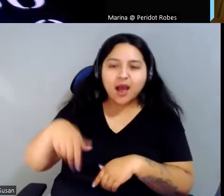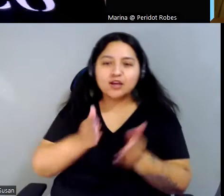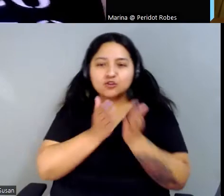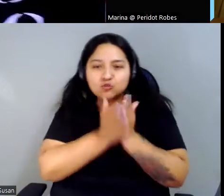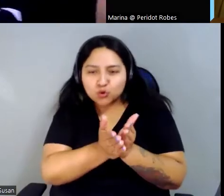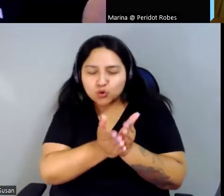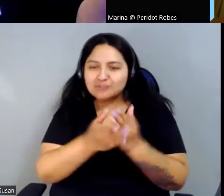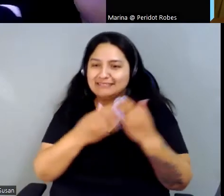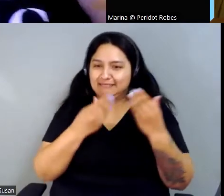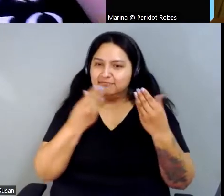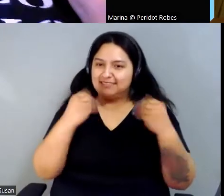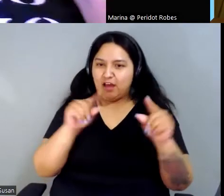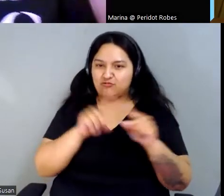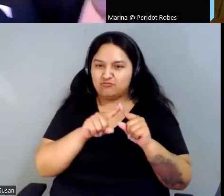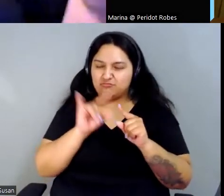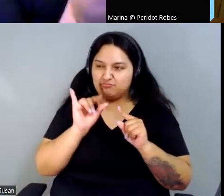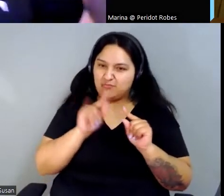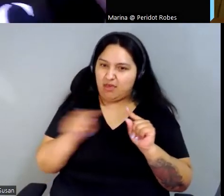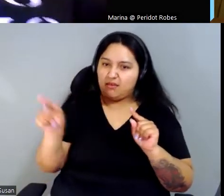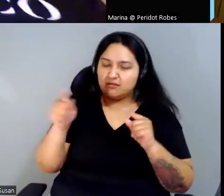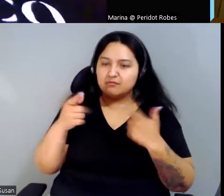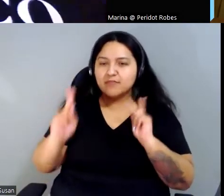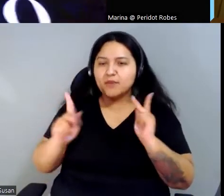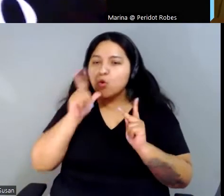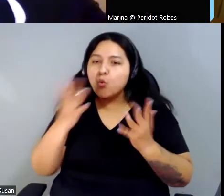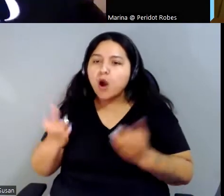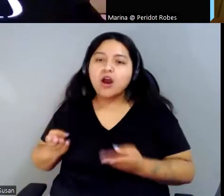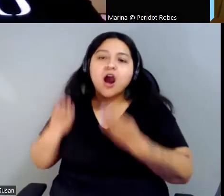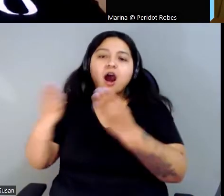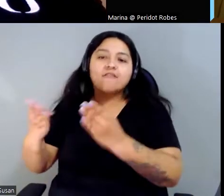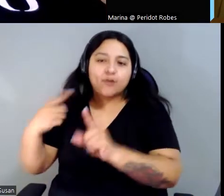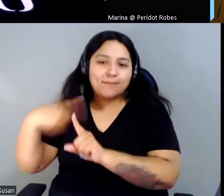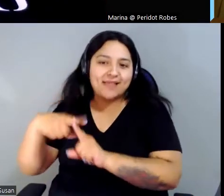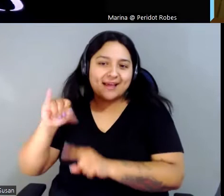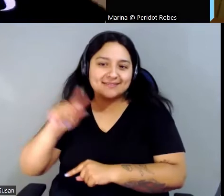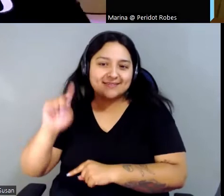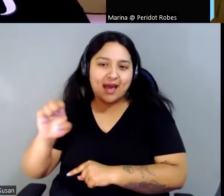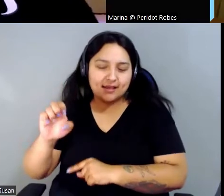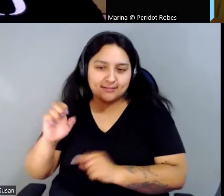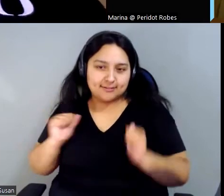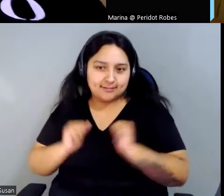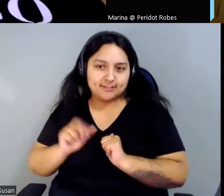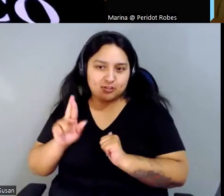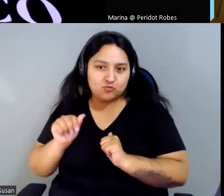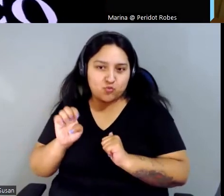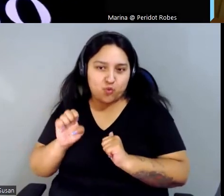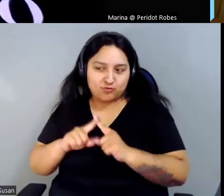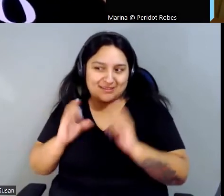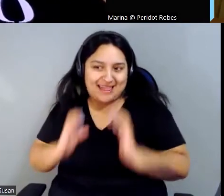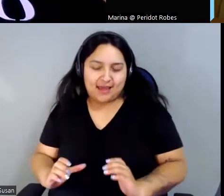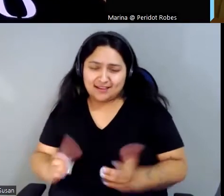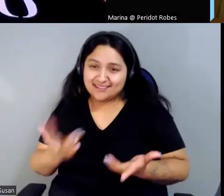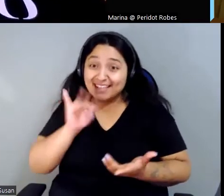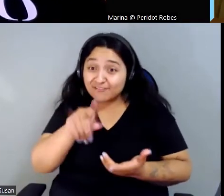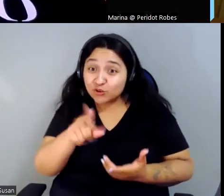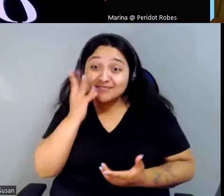to offer plus size bathrobes to their clients and show them that fat people have them. Because if you've ever been on a cruise,